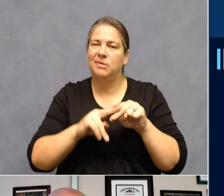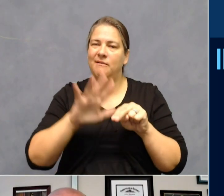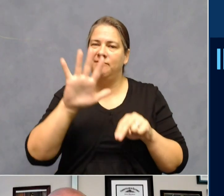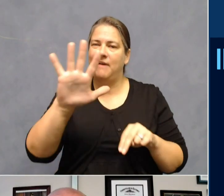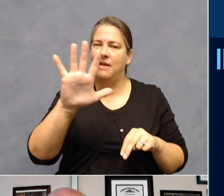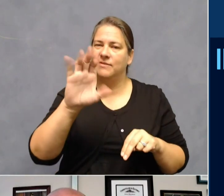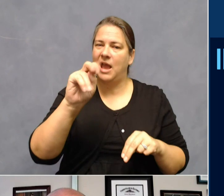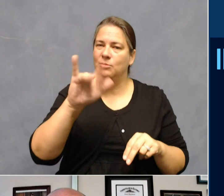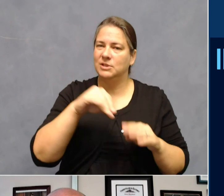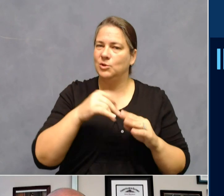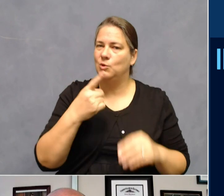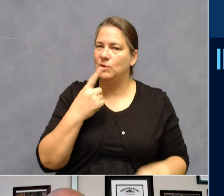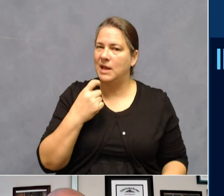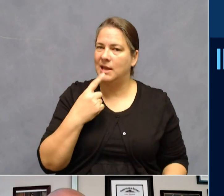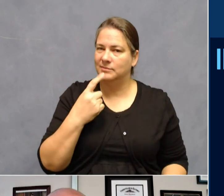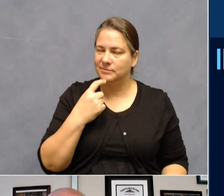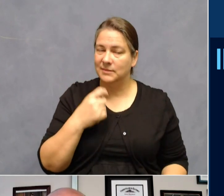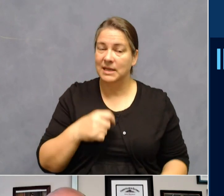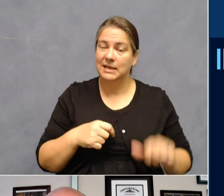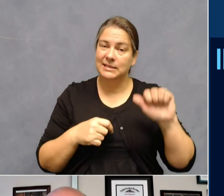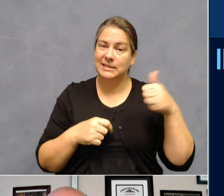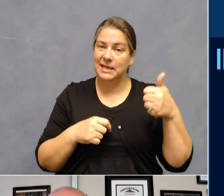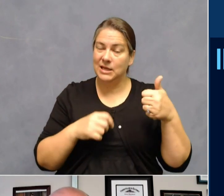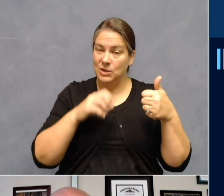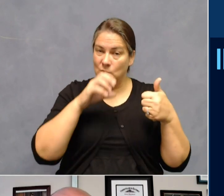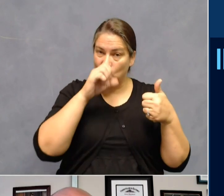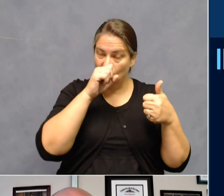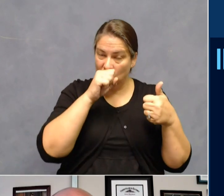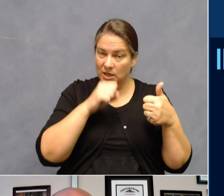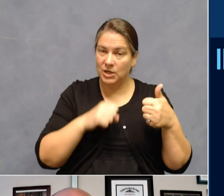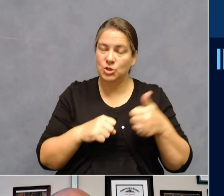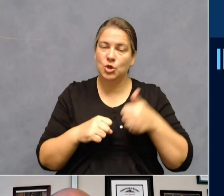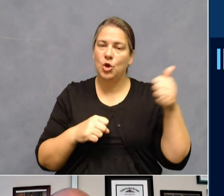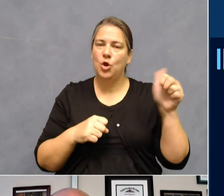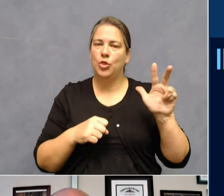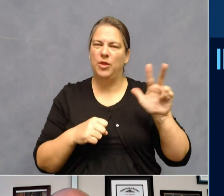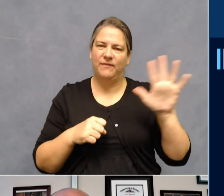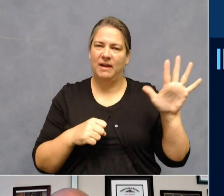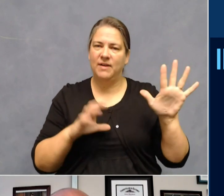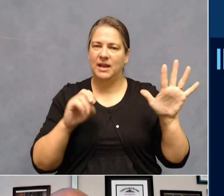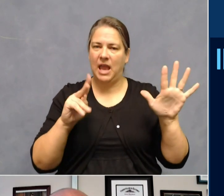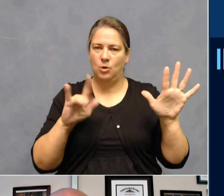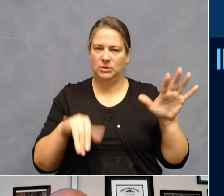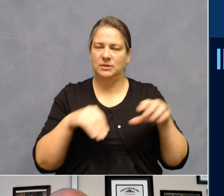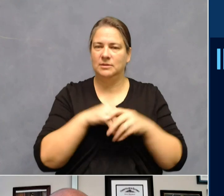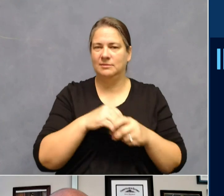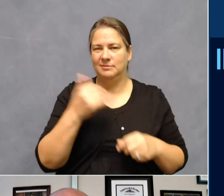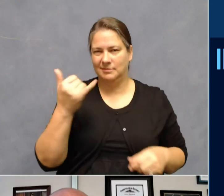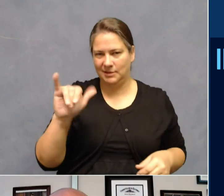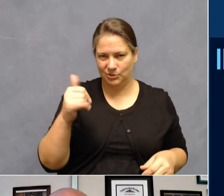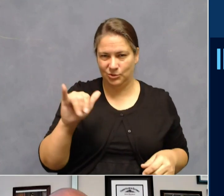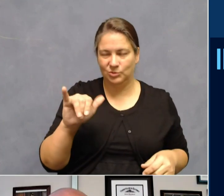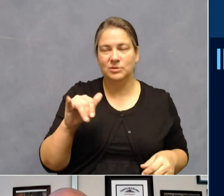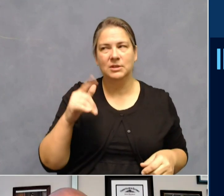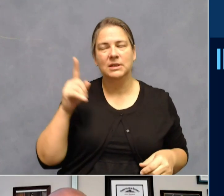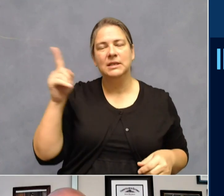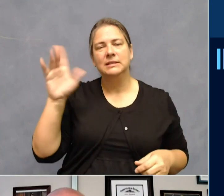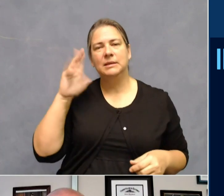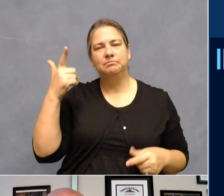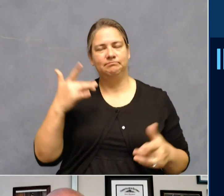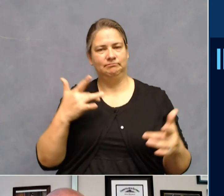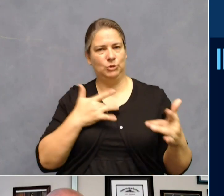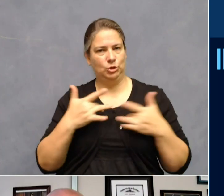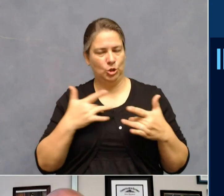in the orange zone and 35 counties in the yellow zone. So that's obviously very concerning. That's 77